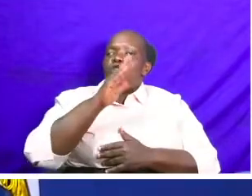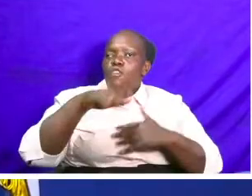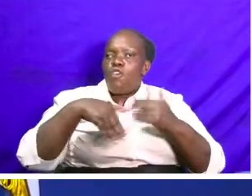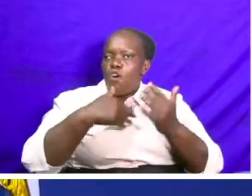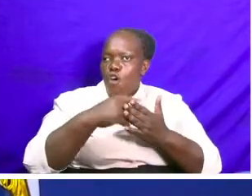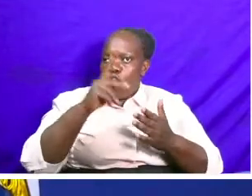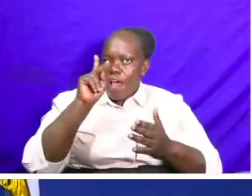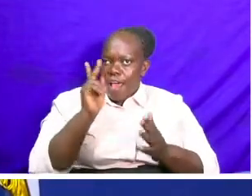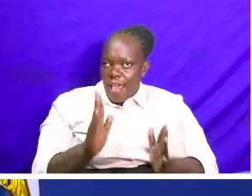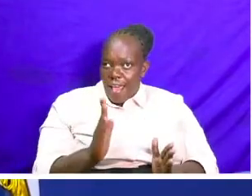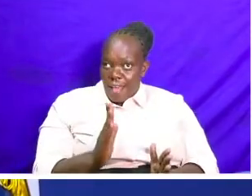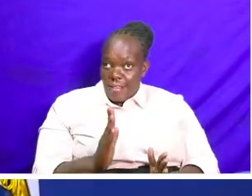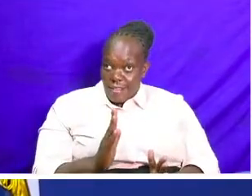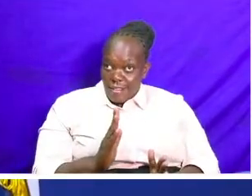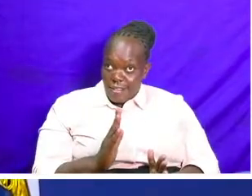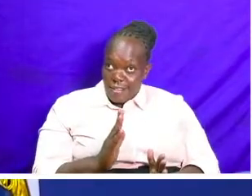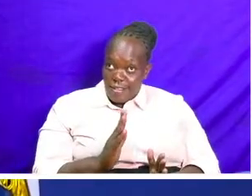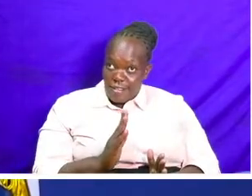Kenyans.